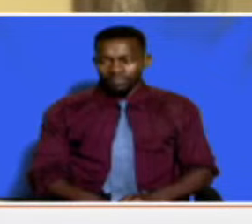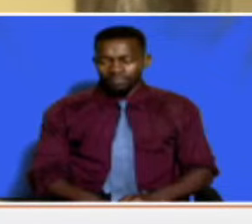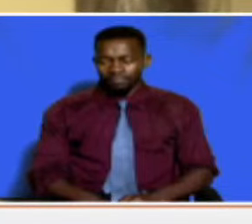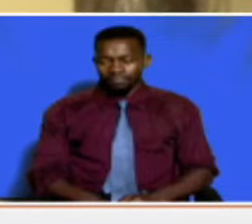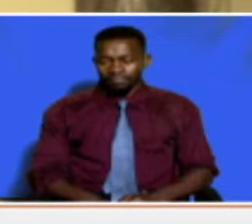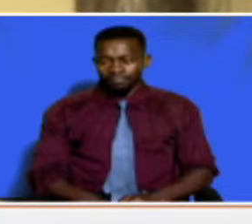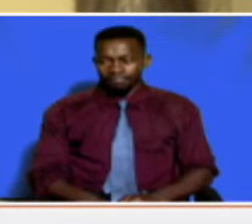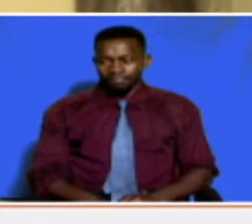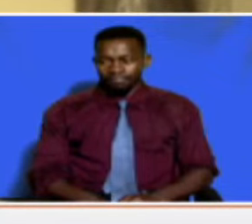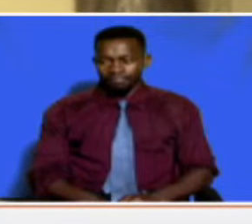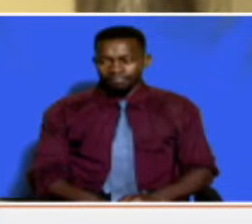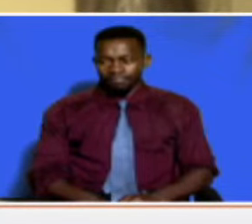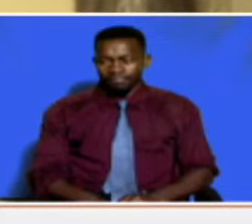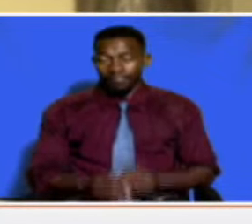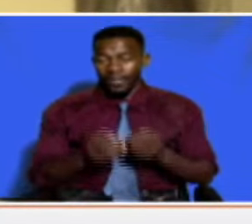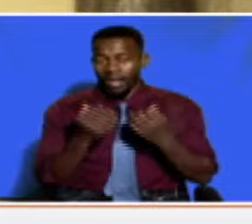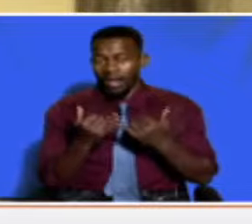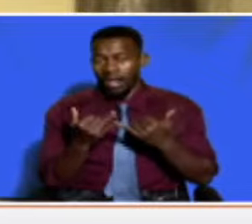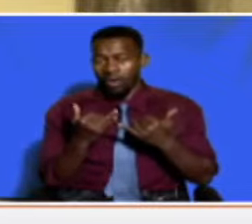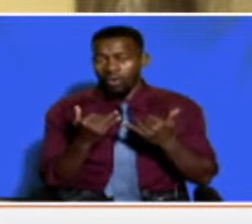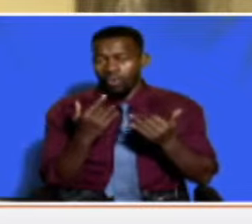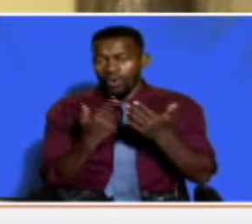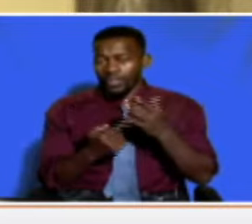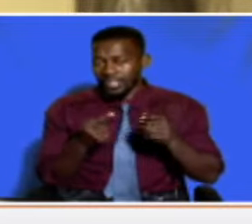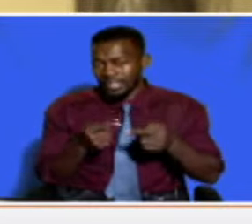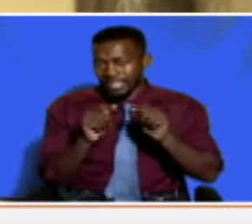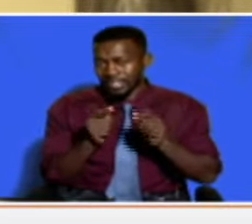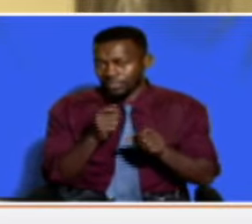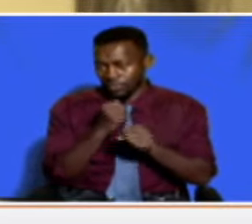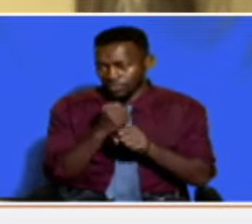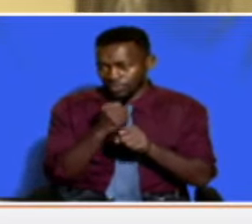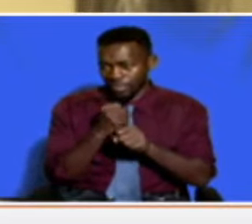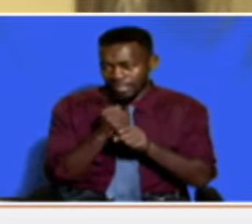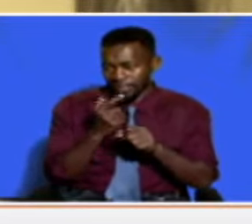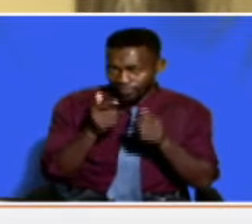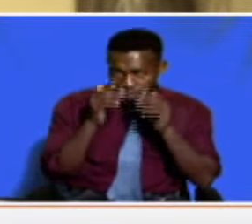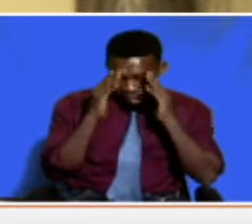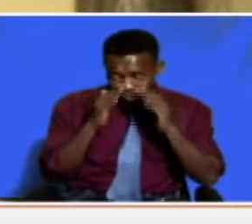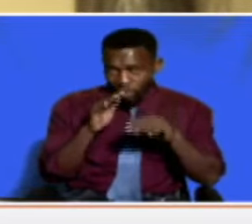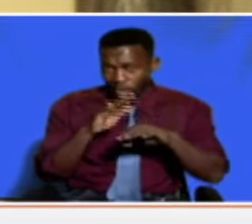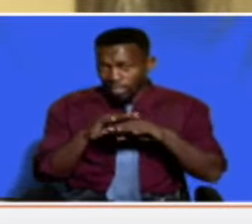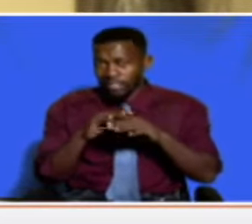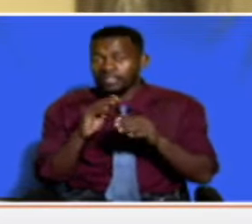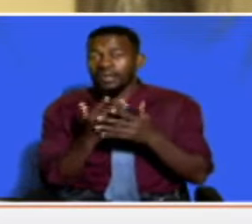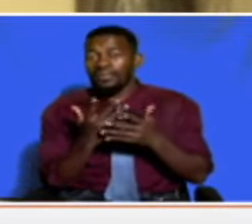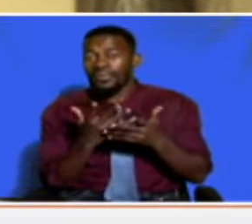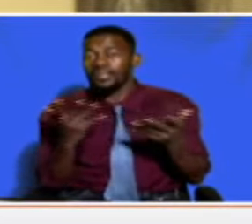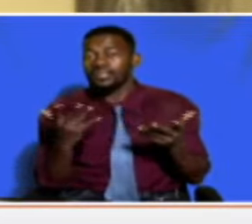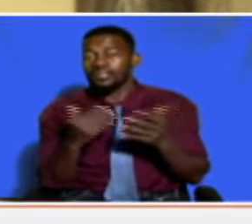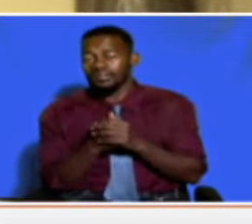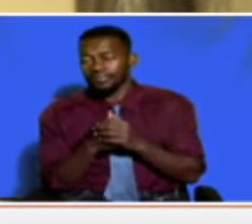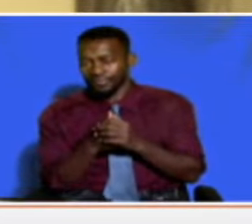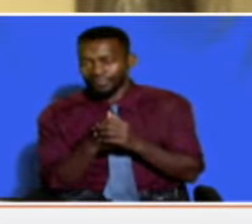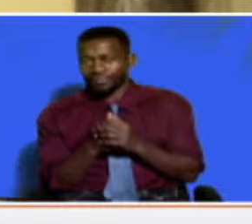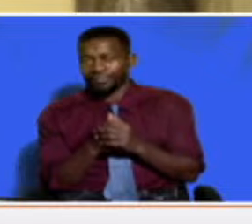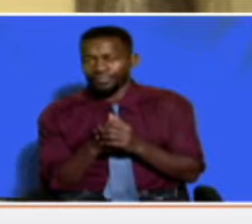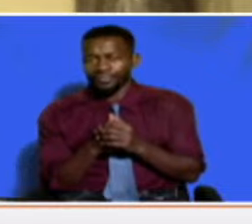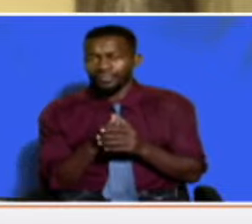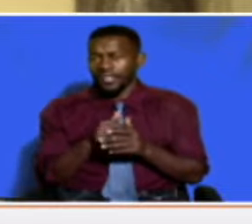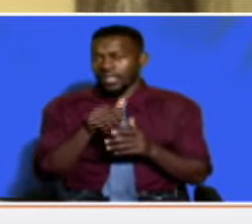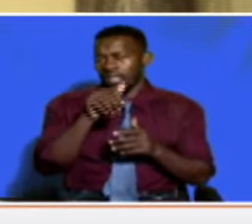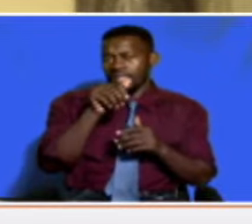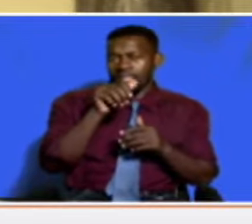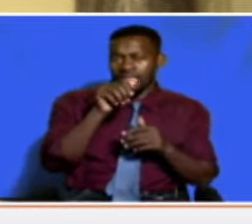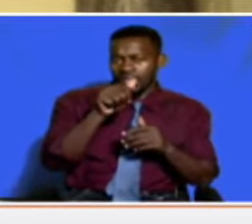At the moment, now we're just trying to focus it on the trade aspect of things. Yeah. But I think it goes beyond that, right? So the AFCFT